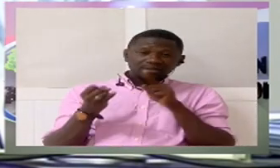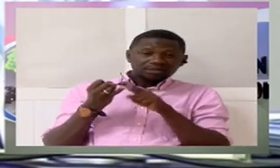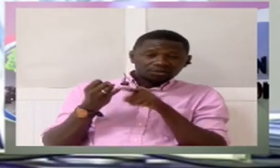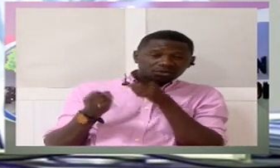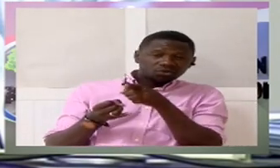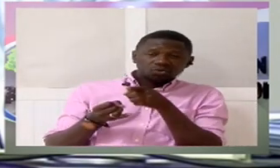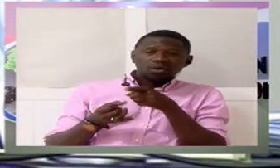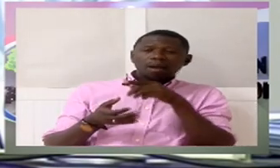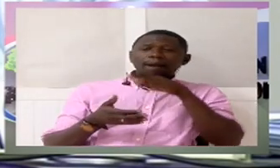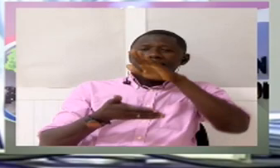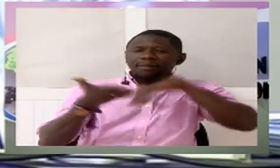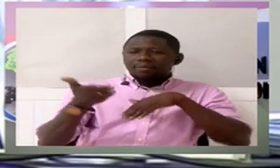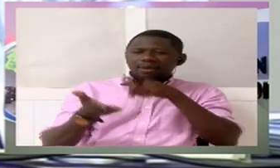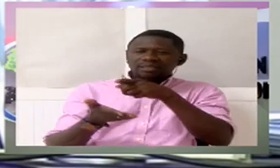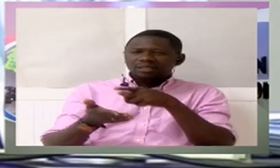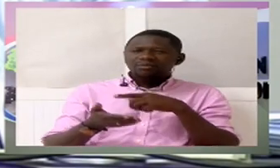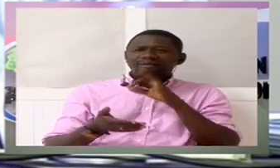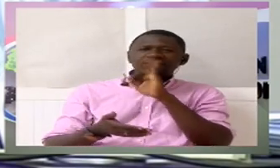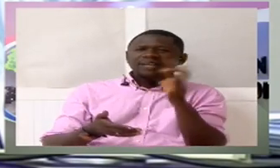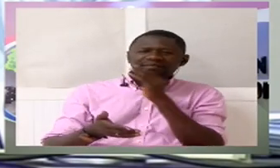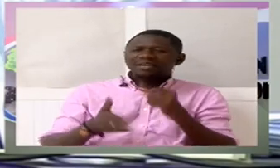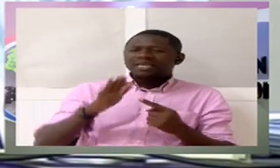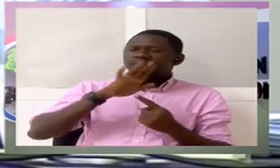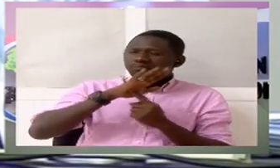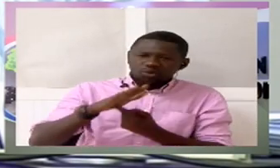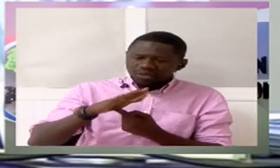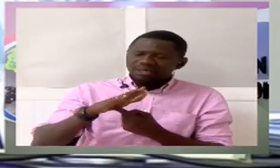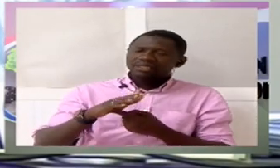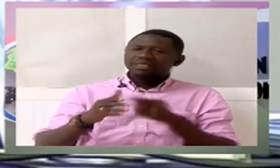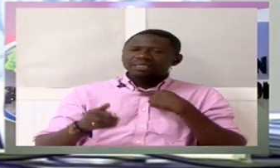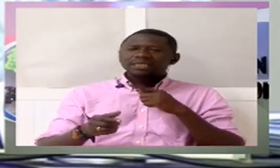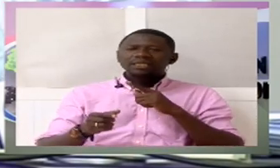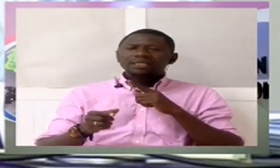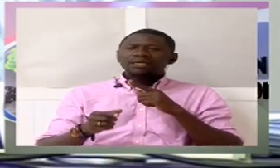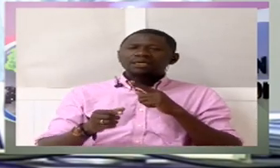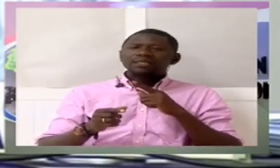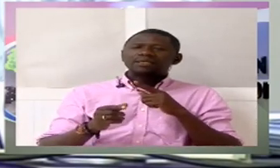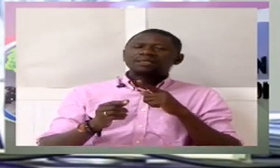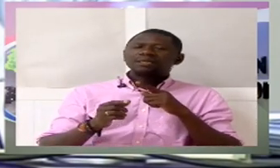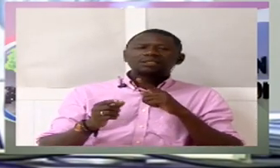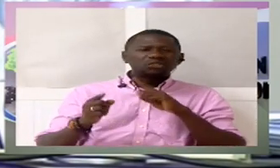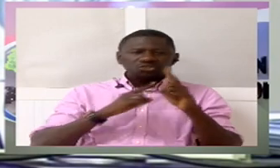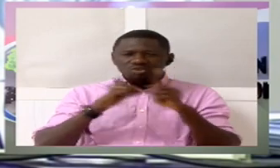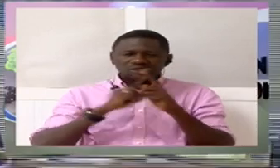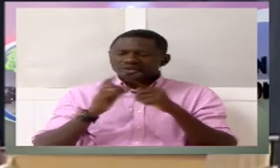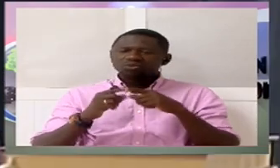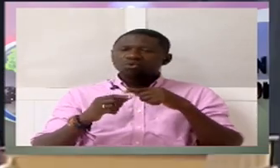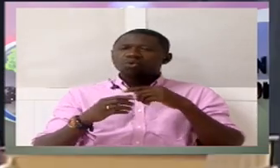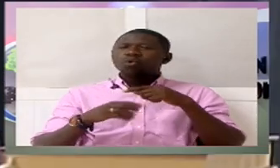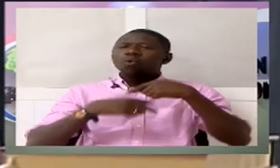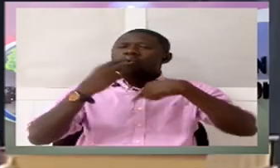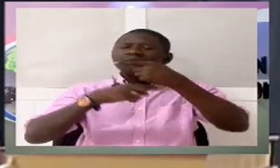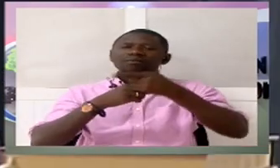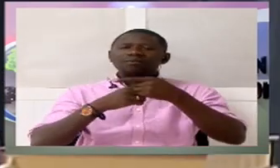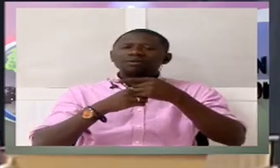would be documents that would be central in a dispute over properties of the business. Wo kaito